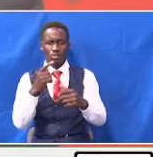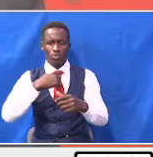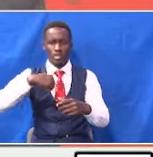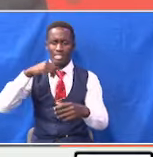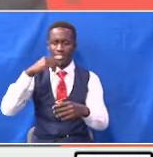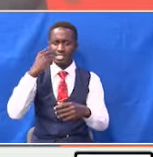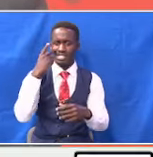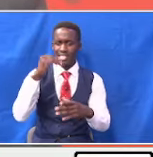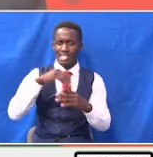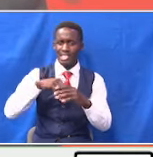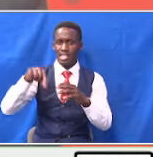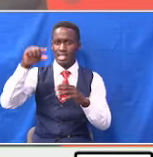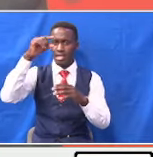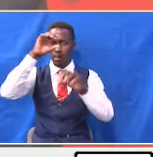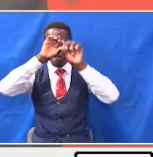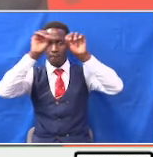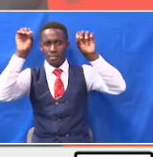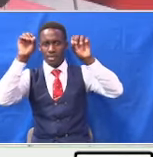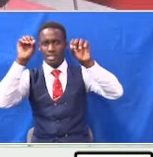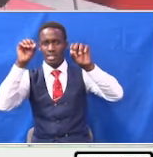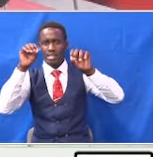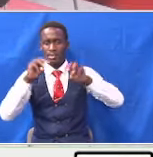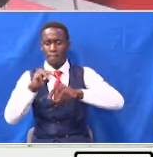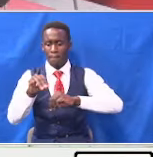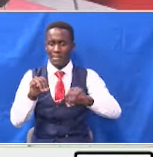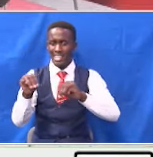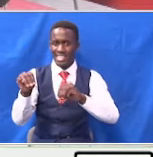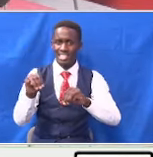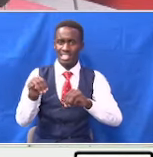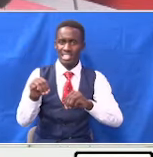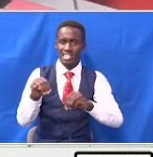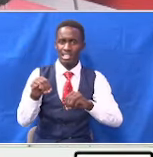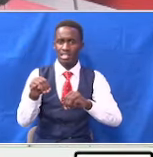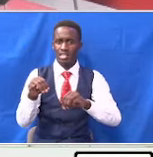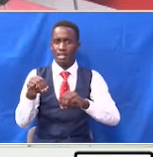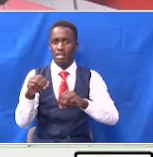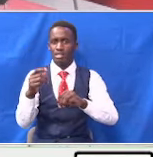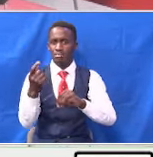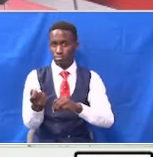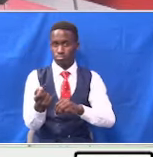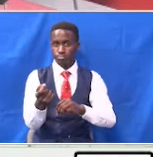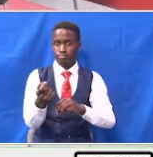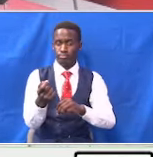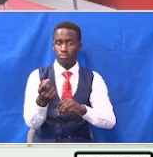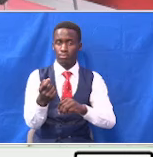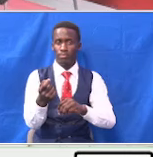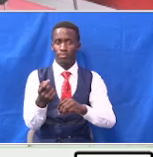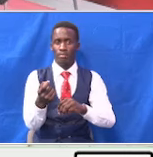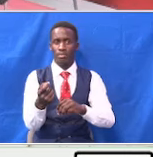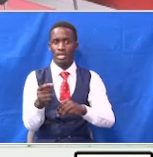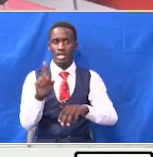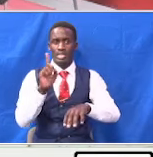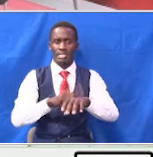micromanagement. Why is that so, sir? Why do you think that is so? Is it that other people are incompetent or what? When you begin